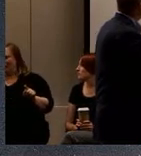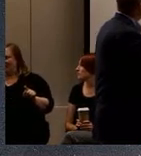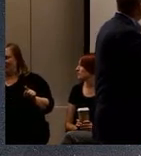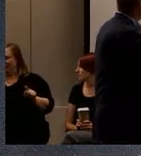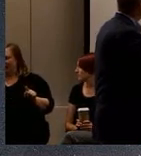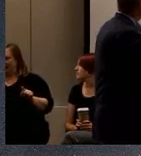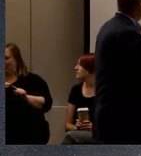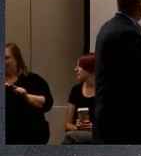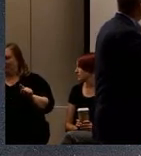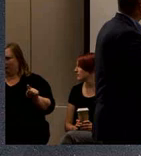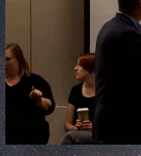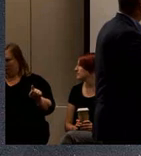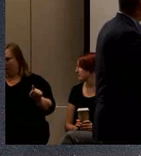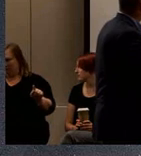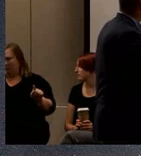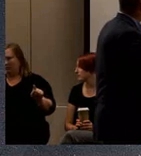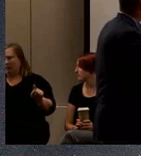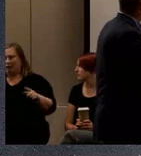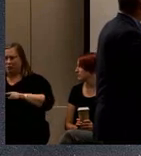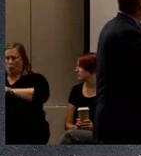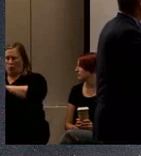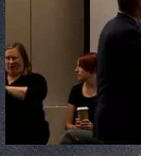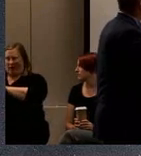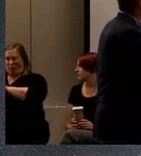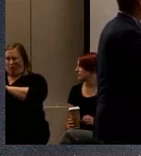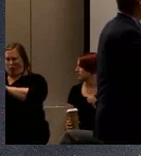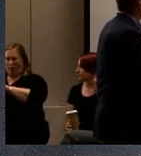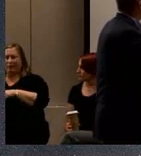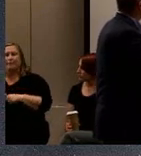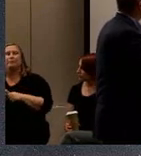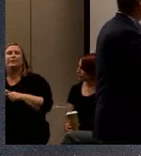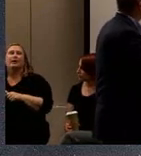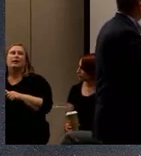other. So we're right over here.